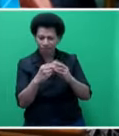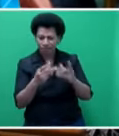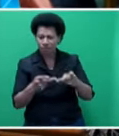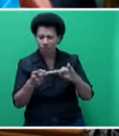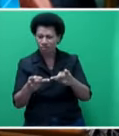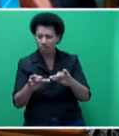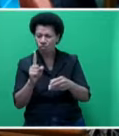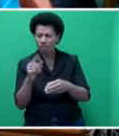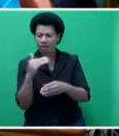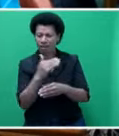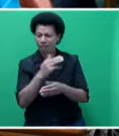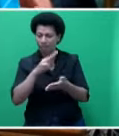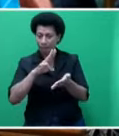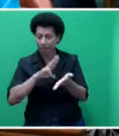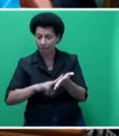million,